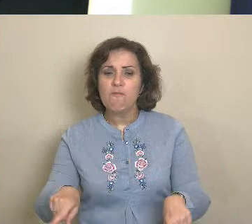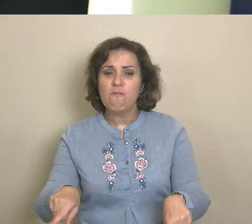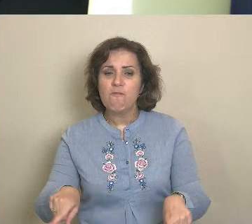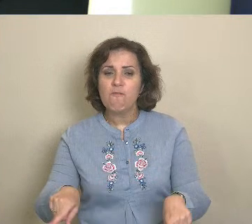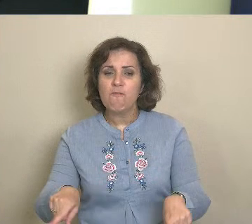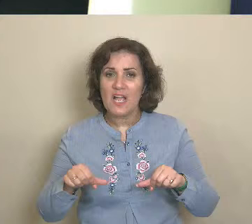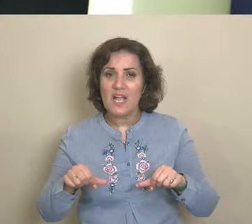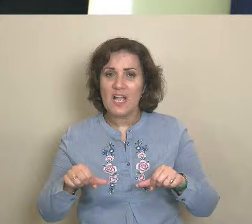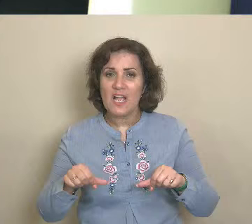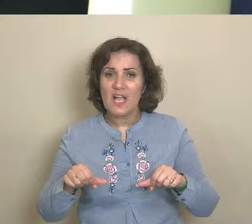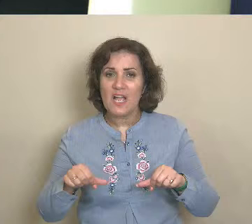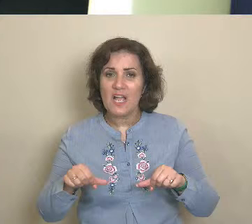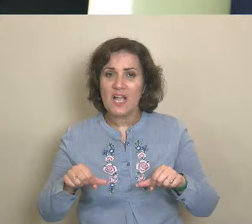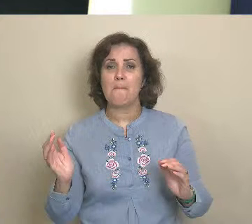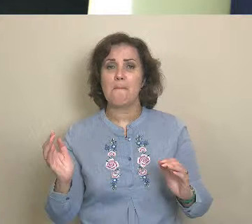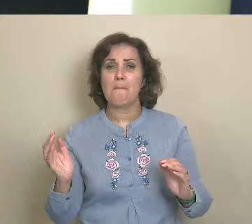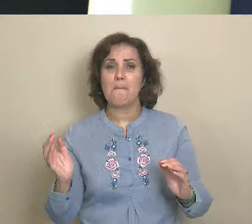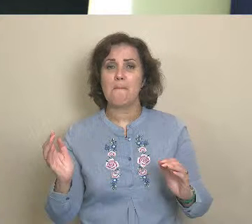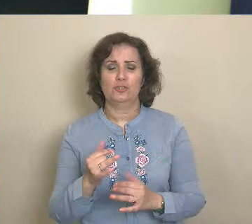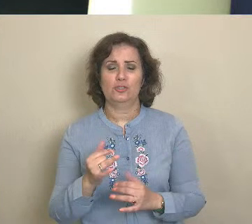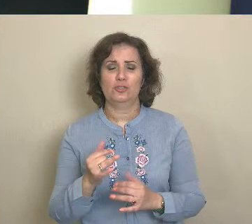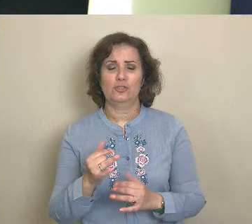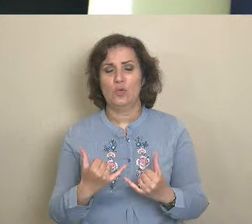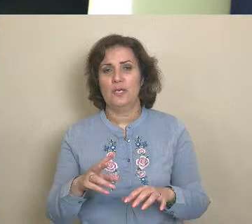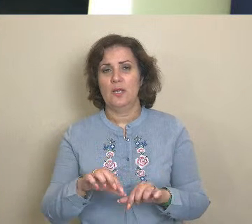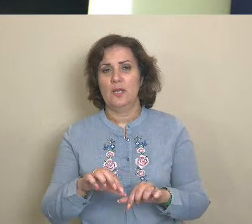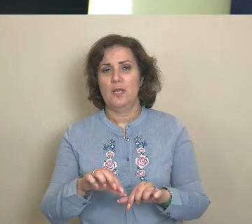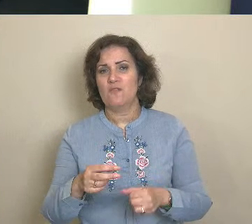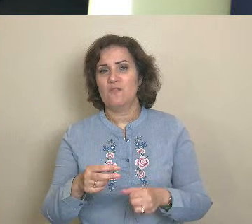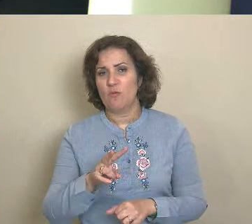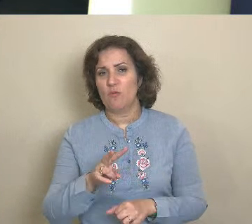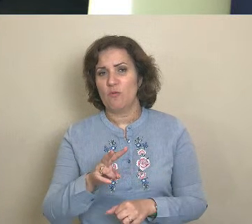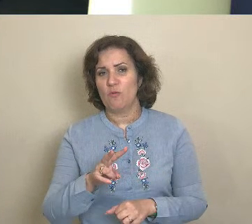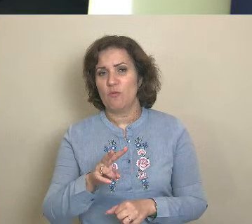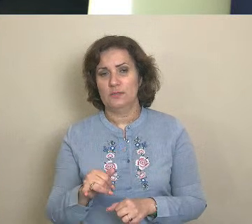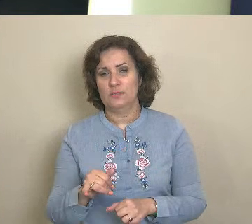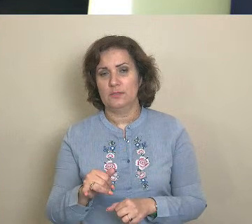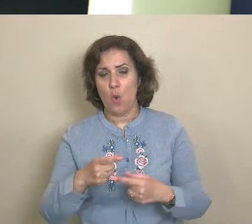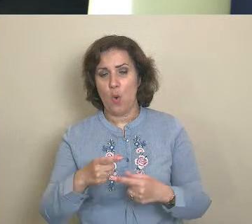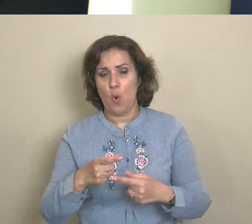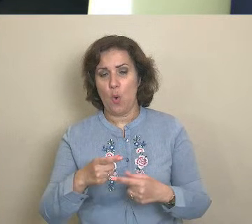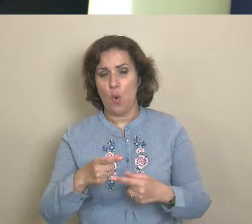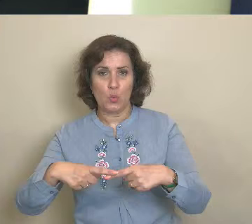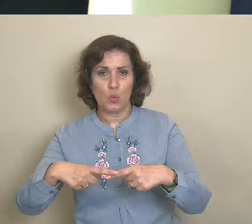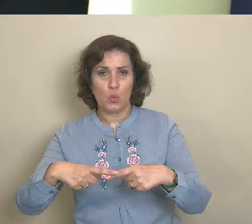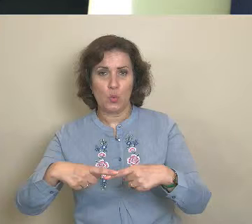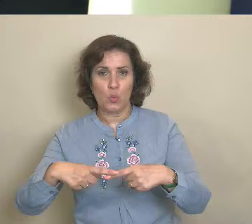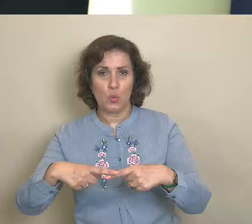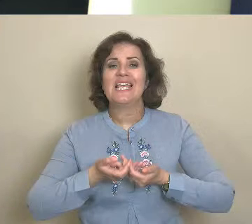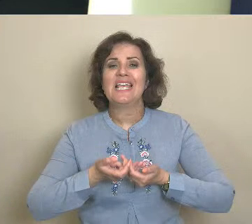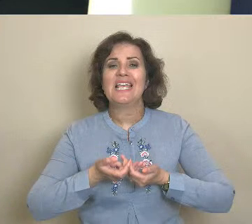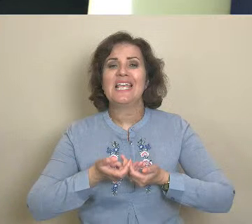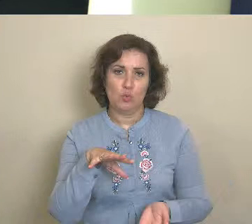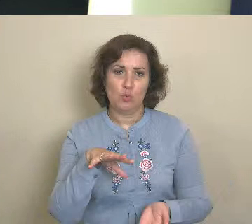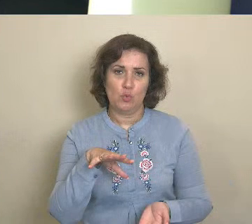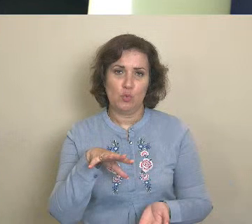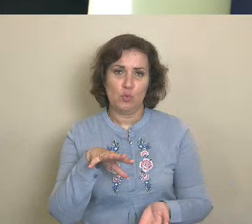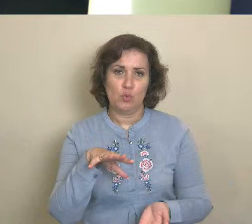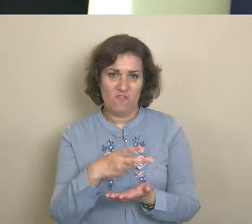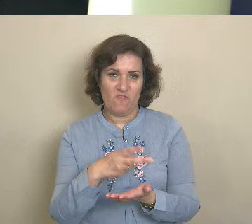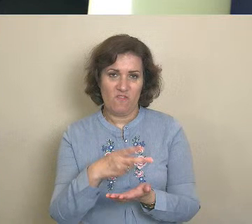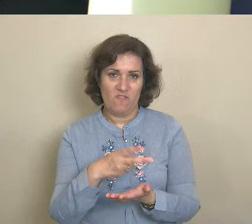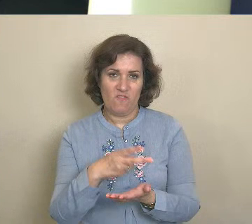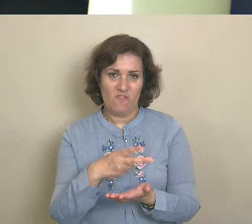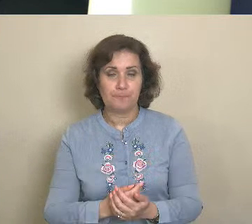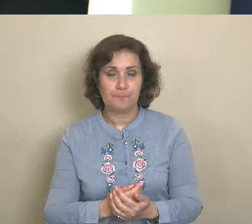the TECs were formed, there were fewer violations in comparison with the